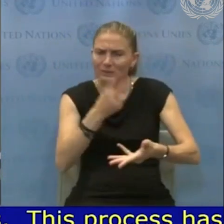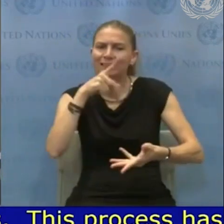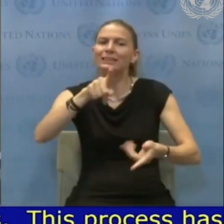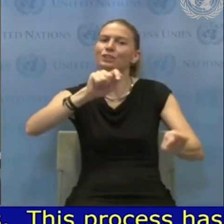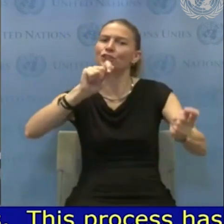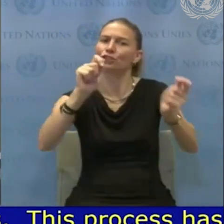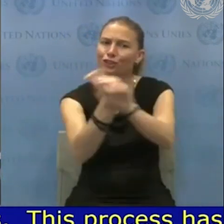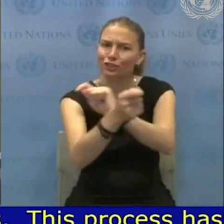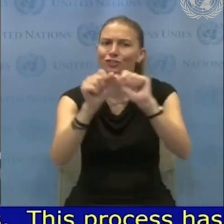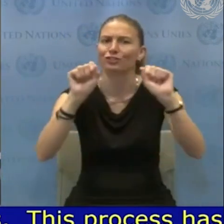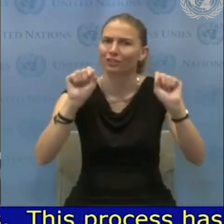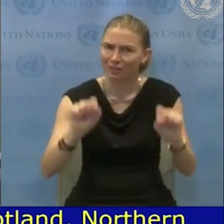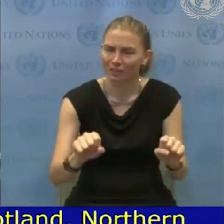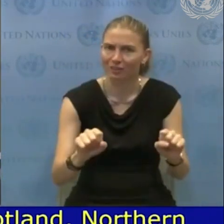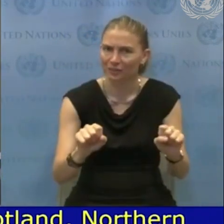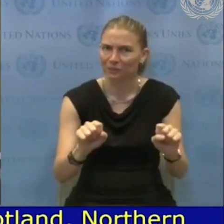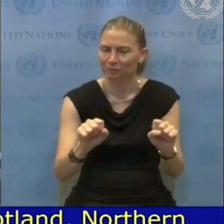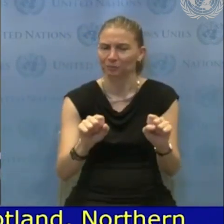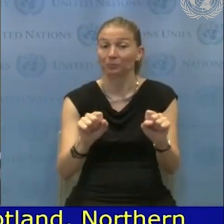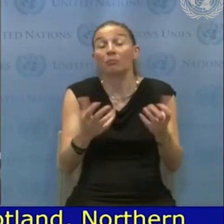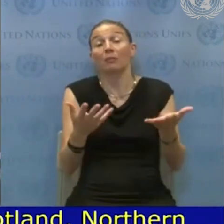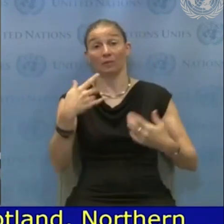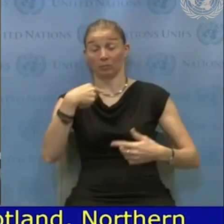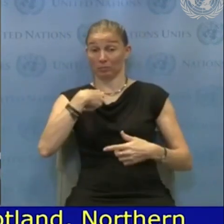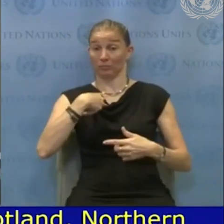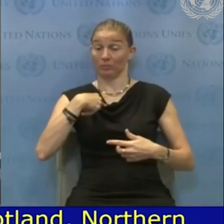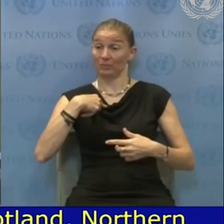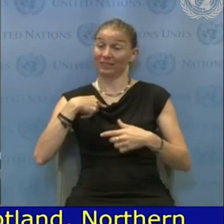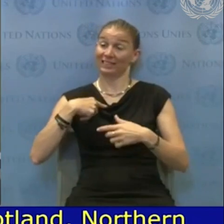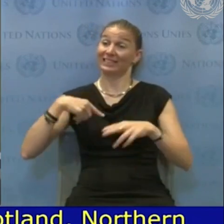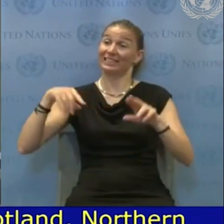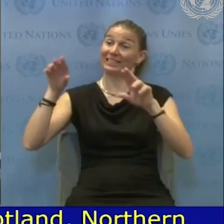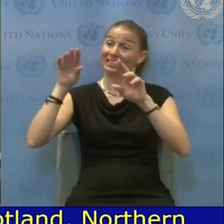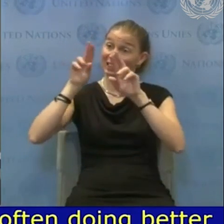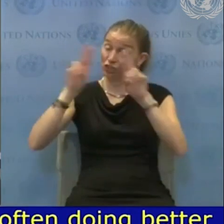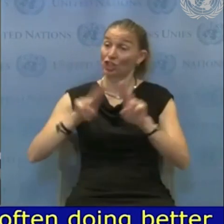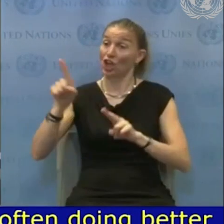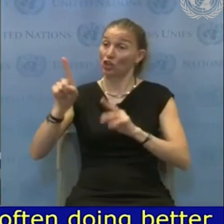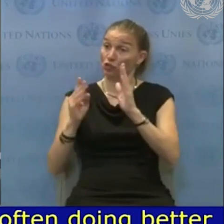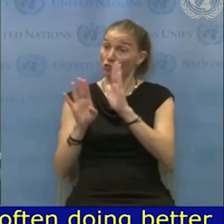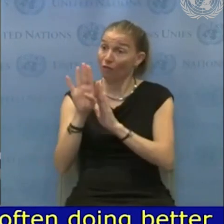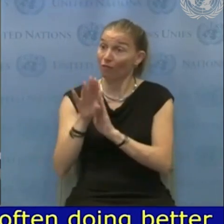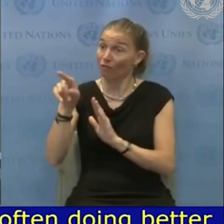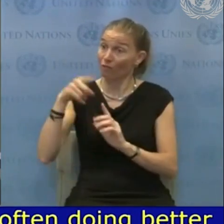to conclude, for me as an International Development Secretary, it's given me a